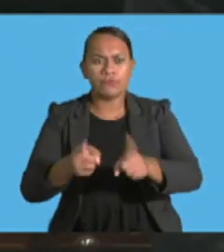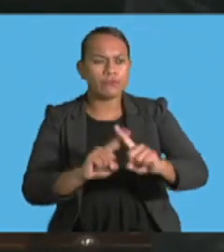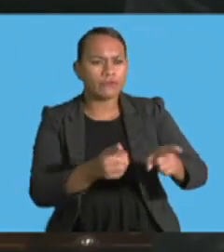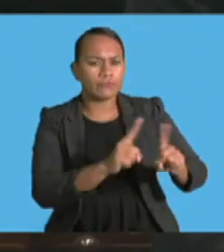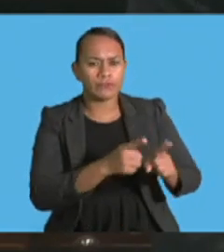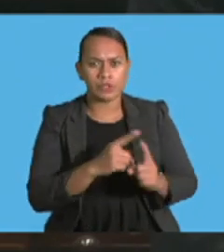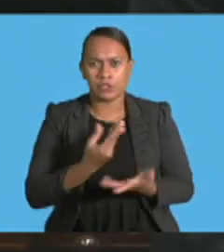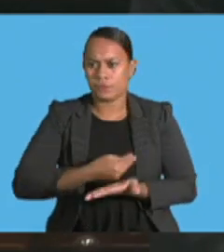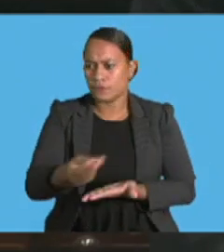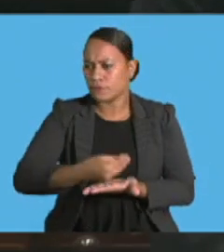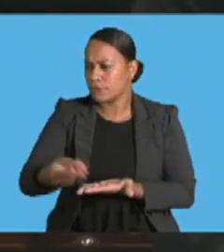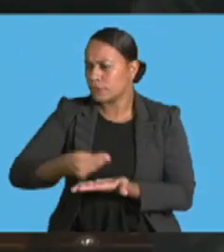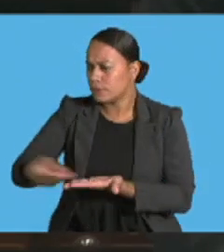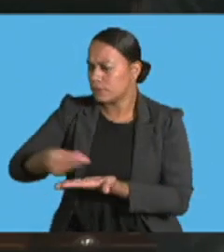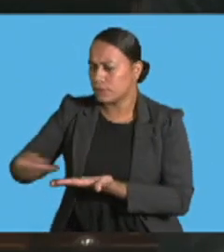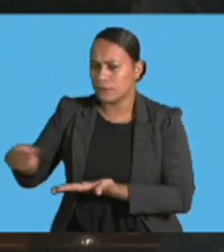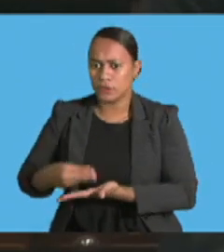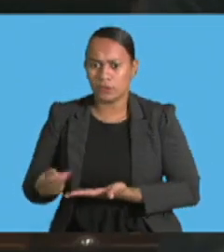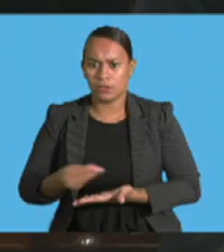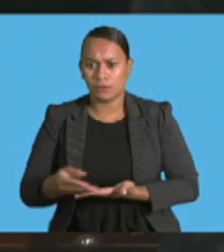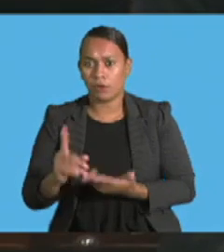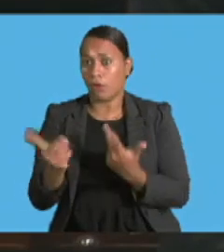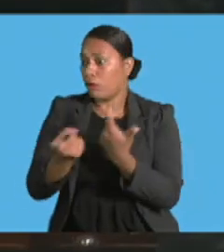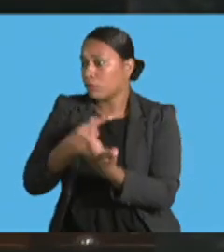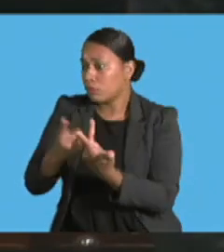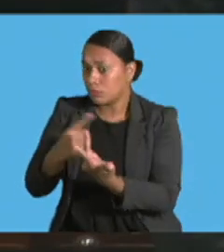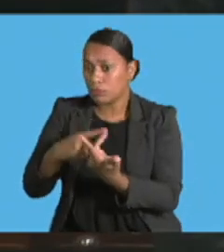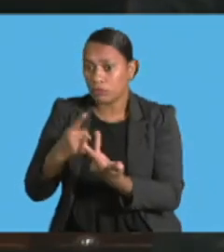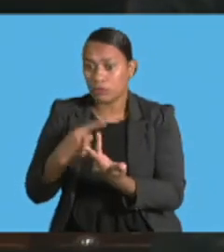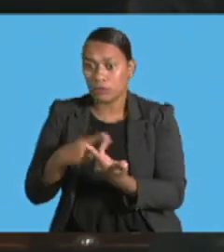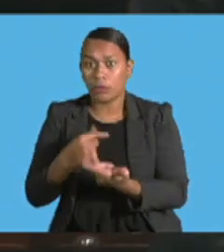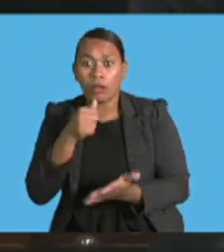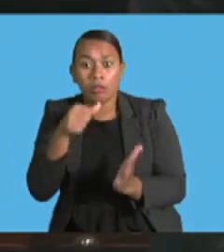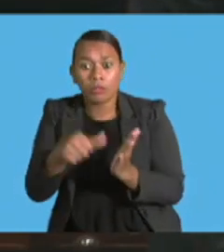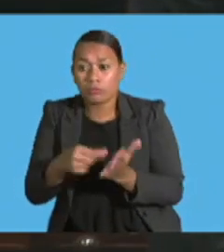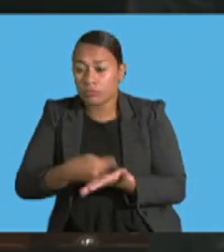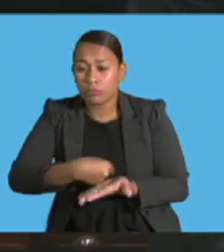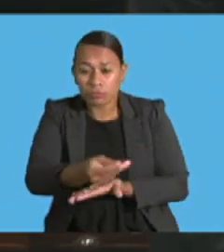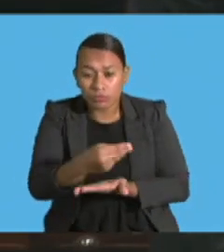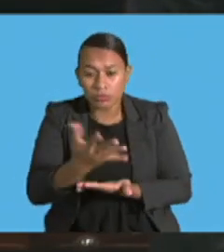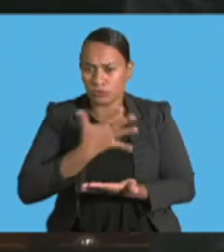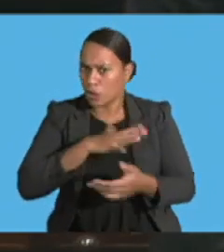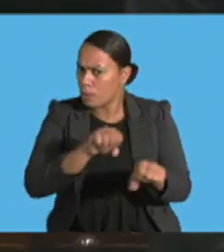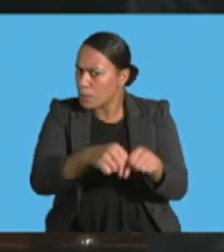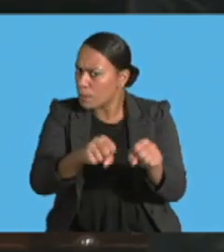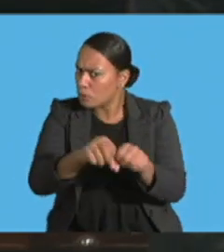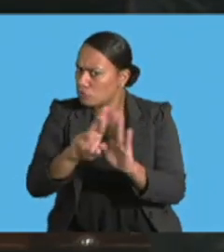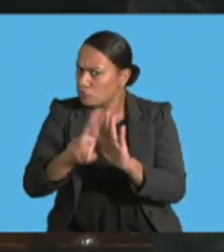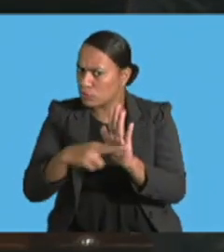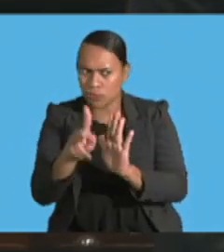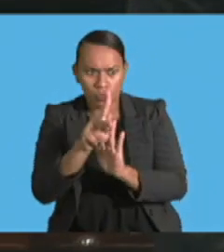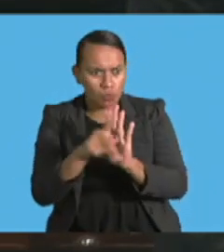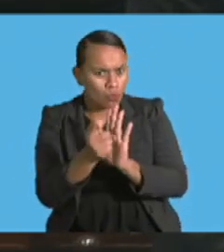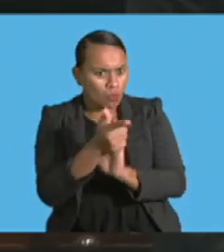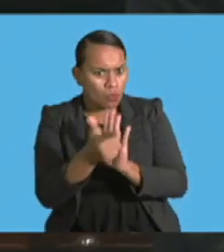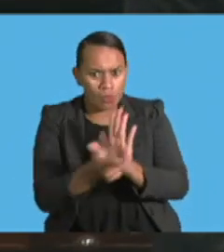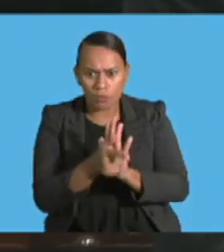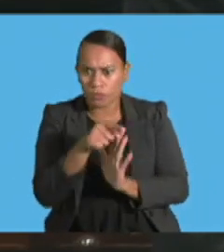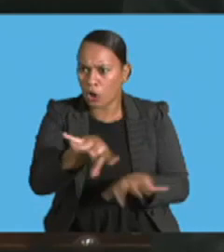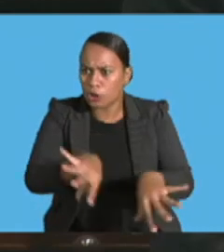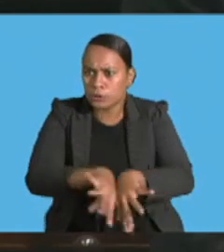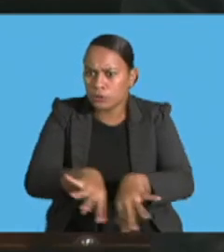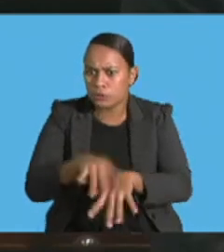was issued for breaches under the Environmental Management Act 2005 and the Environmental Management Waste Disposal and